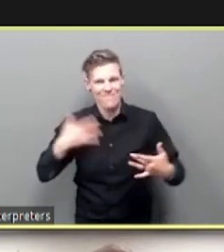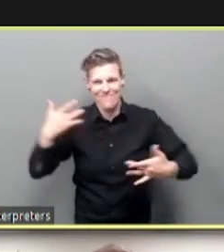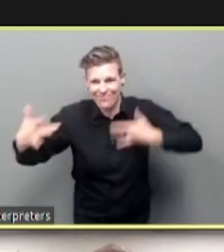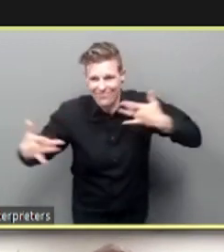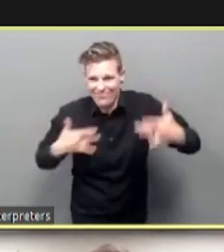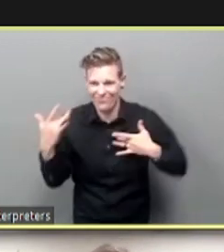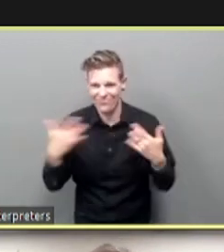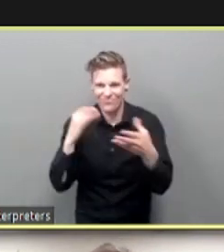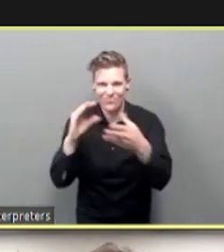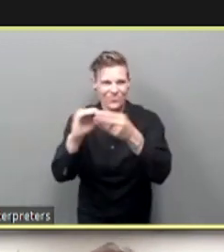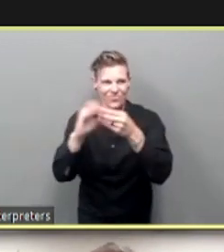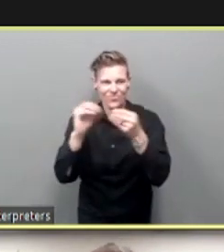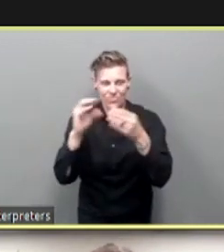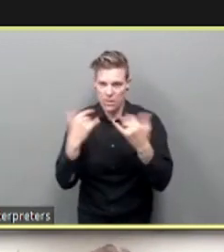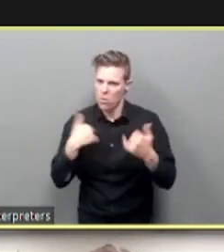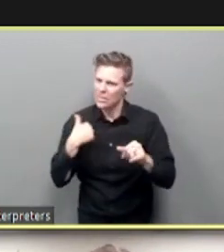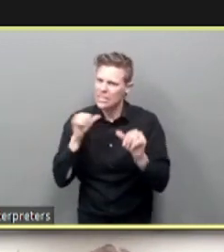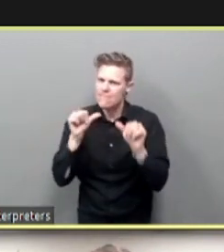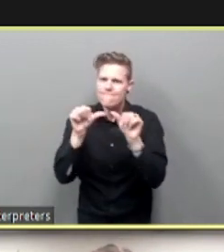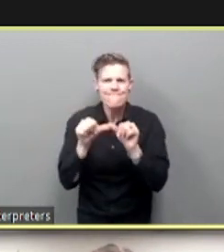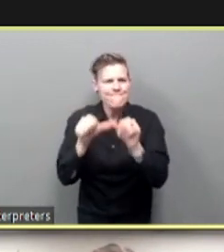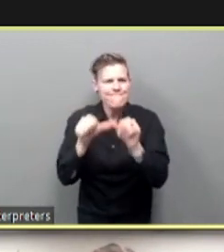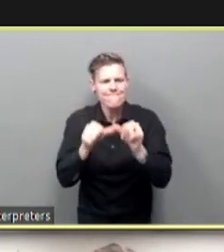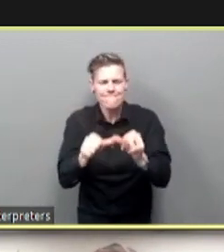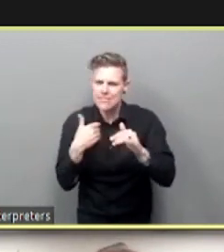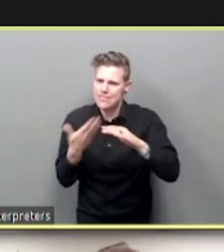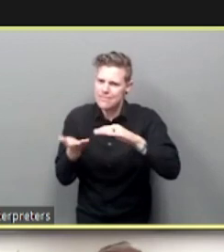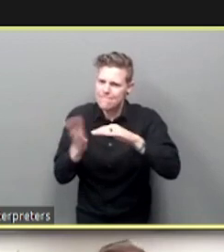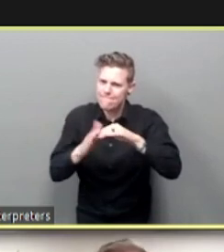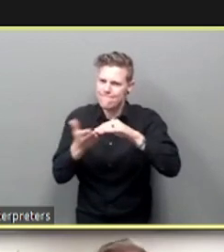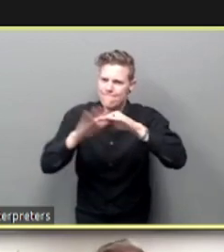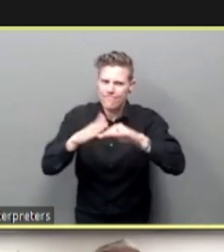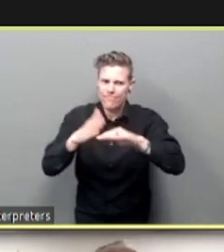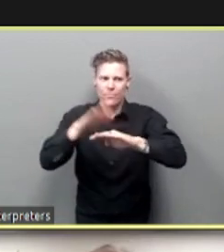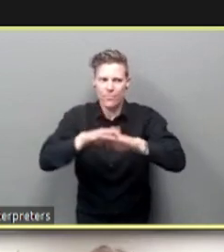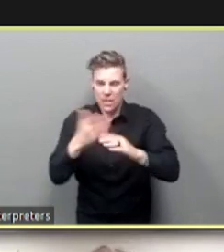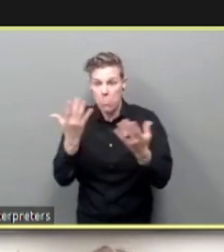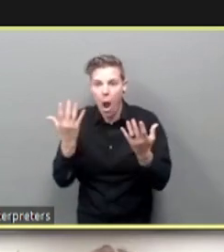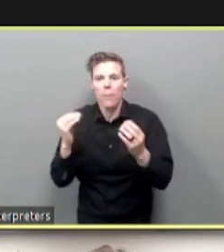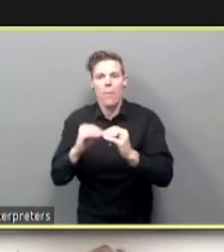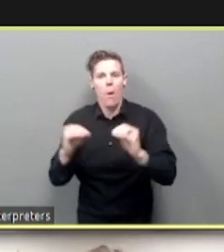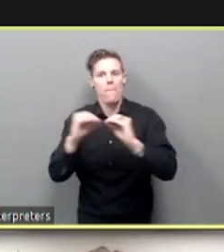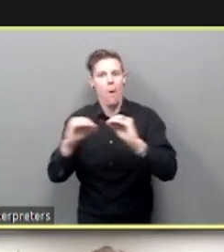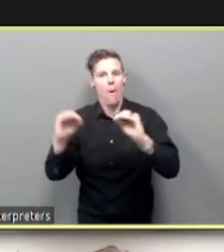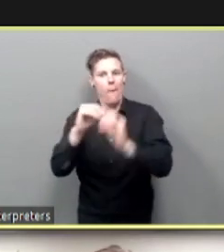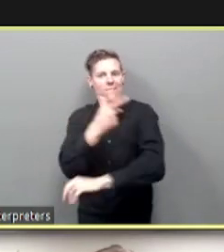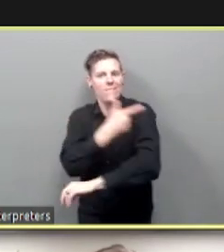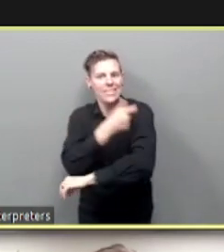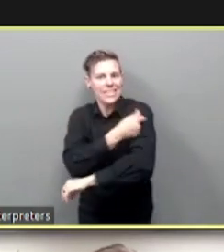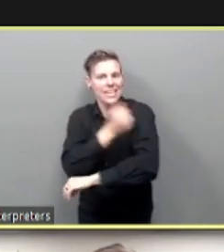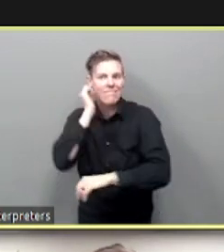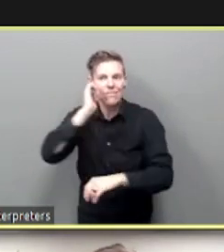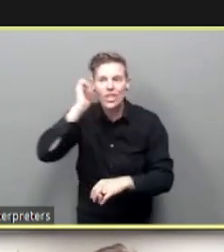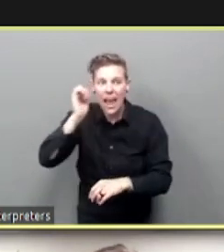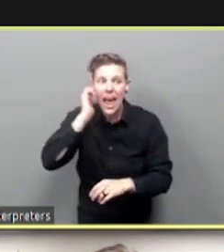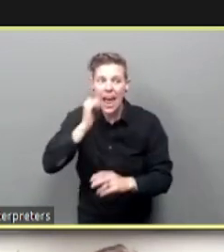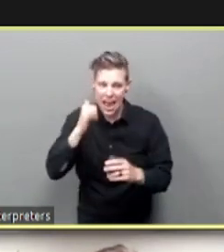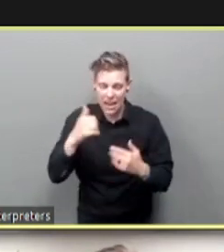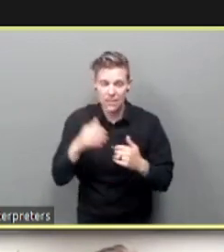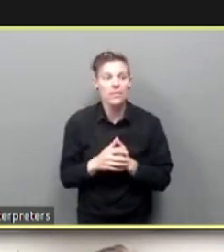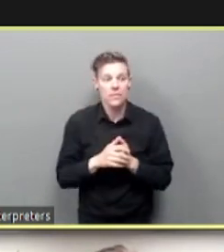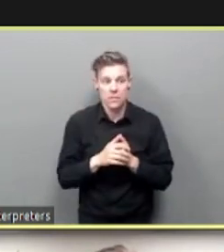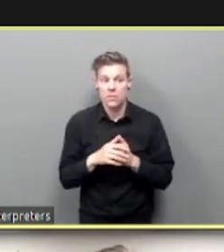continue to slowly increase our vaccination rate, which is very important given what David just